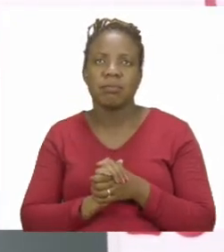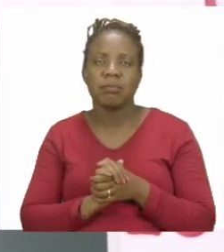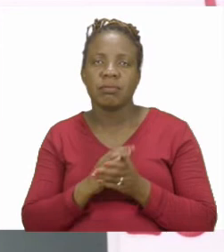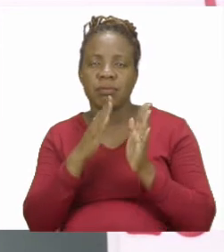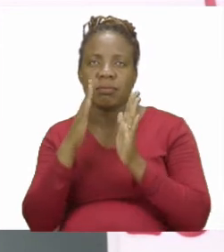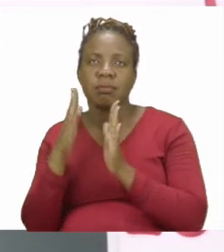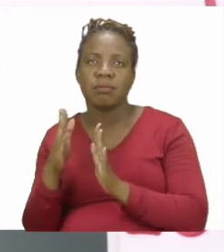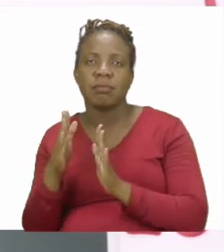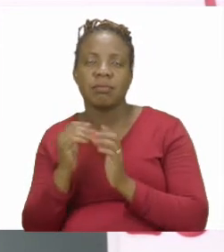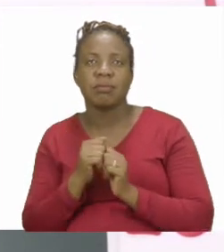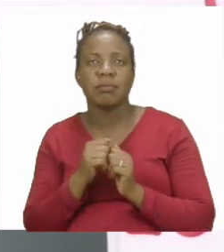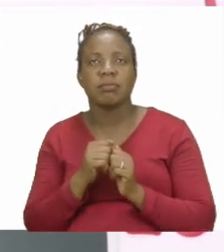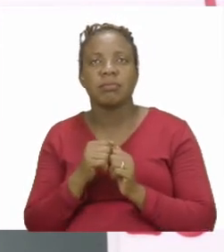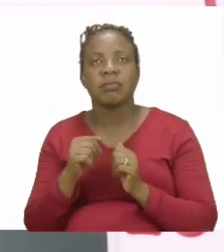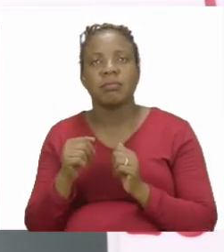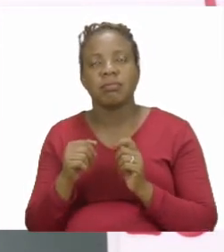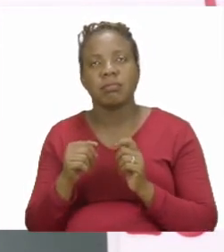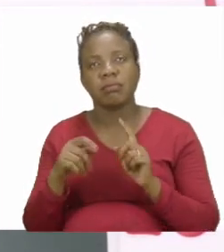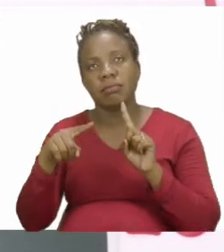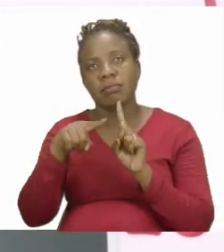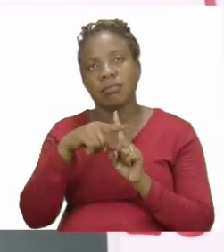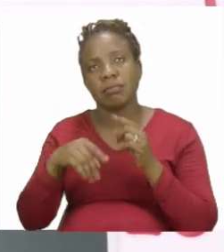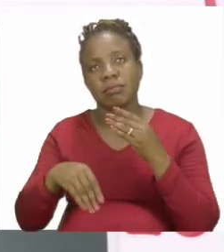349 plus